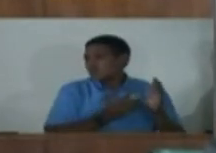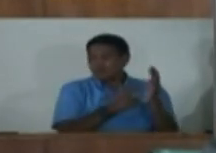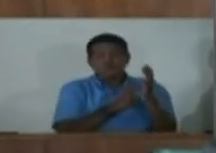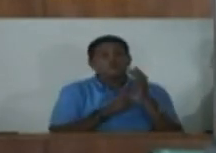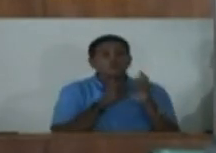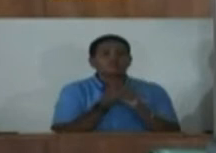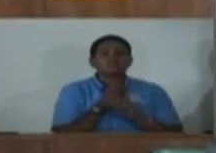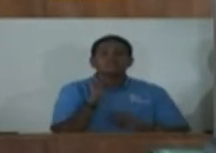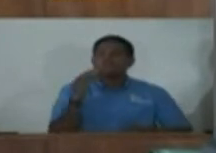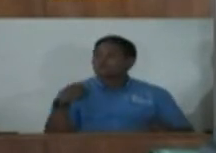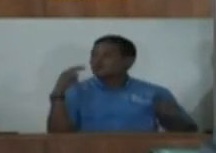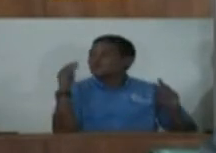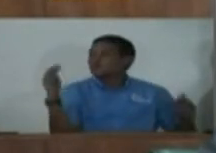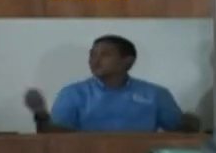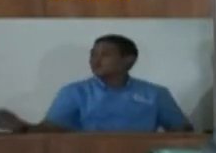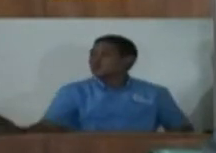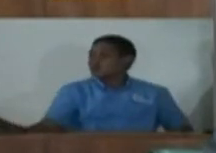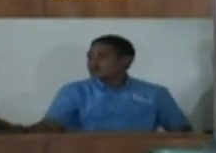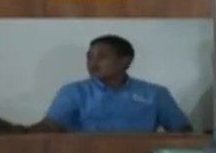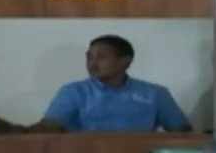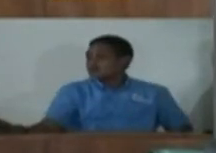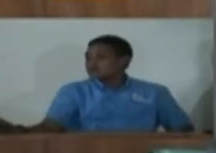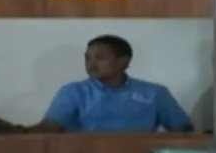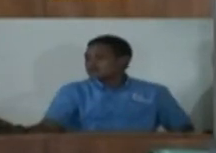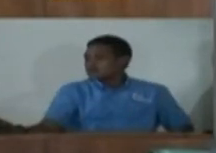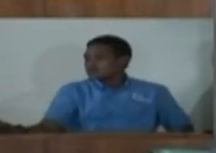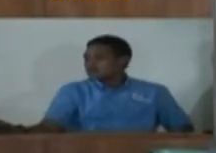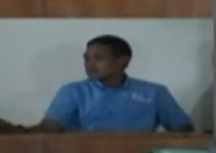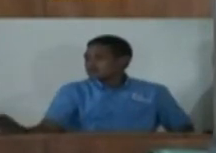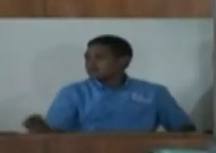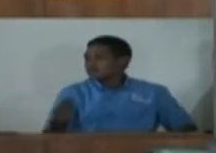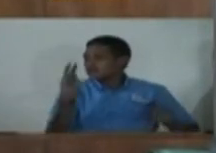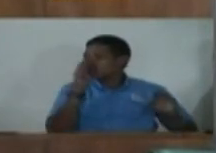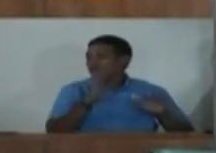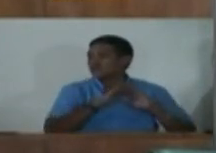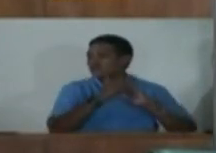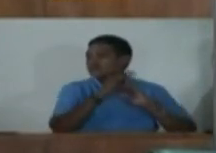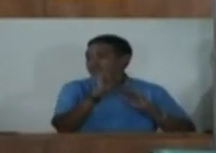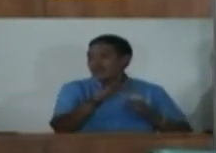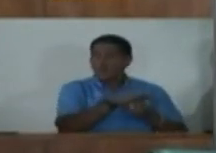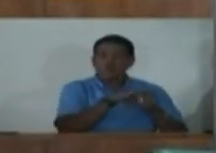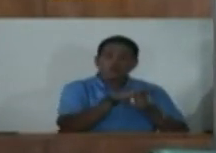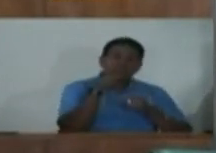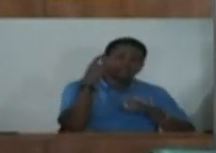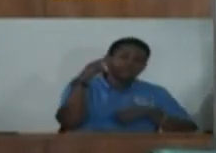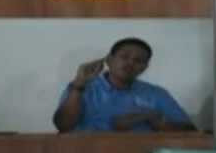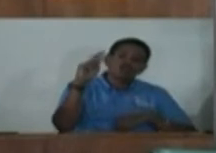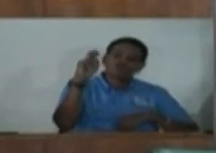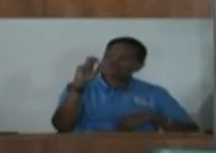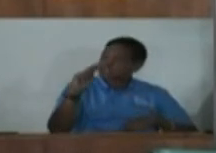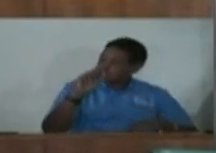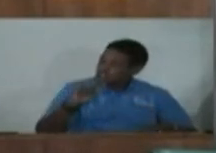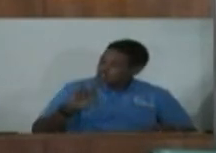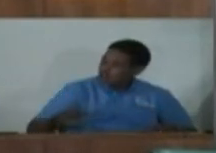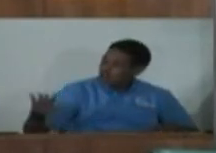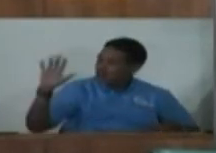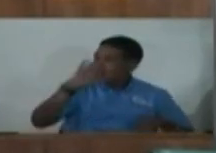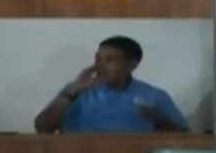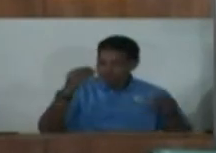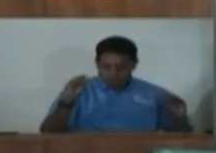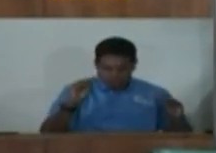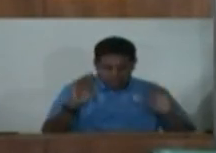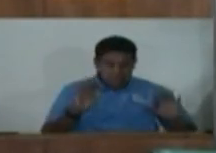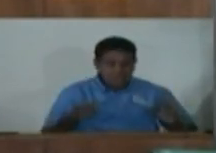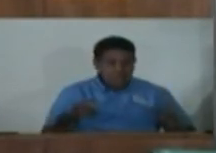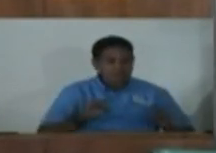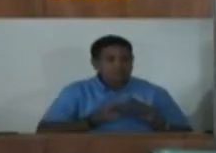we begin to look at positioning Jamaica as that location for the regional patent office. But it